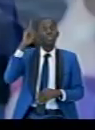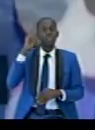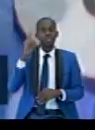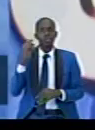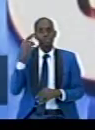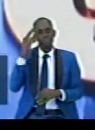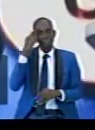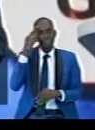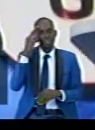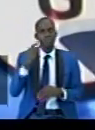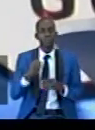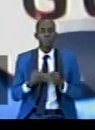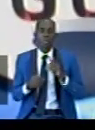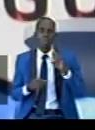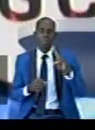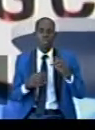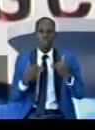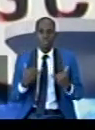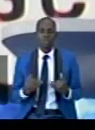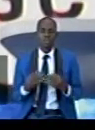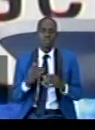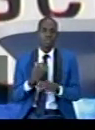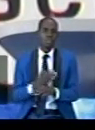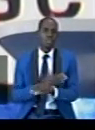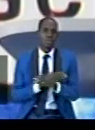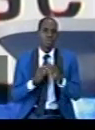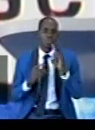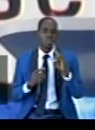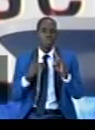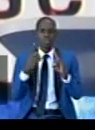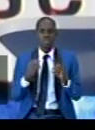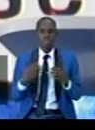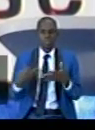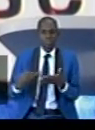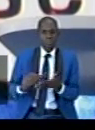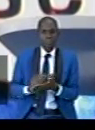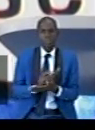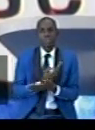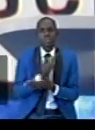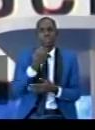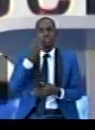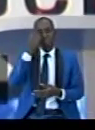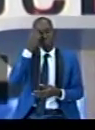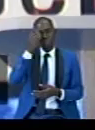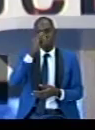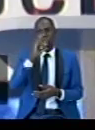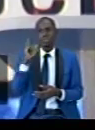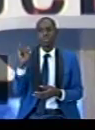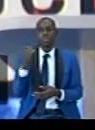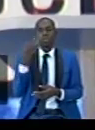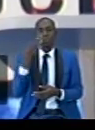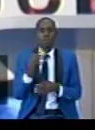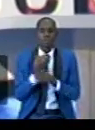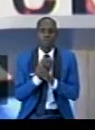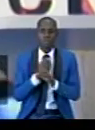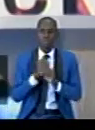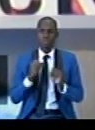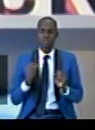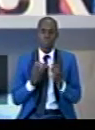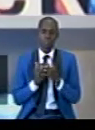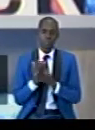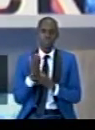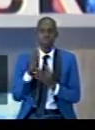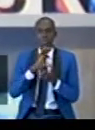Look at number one. Number one, the fresh perception of salvation through